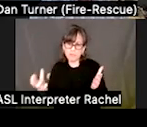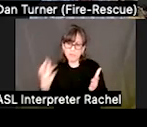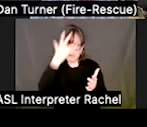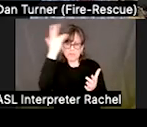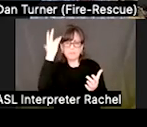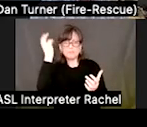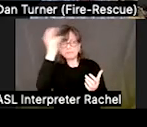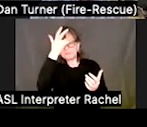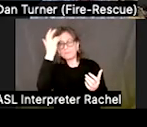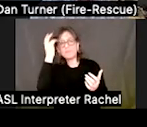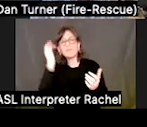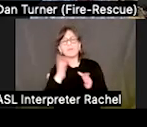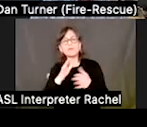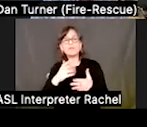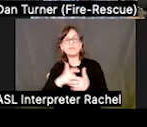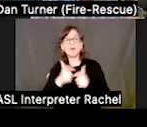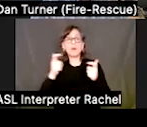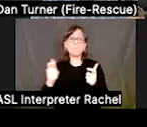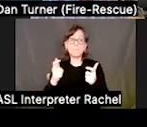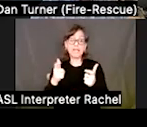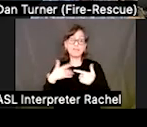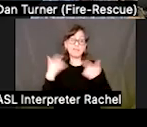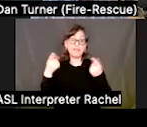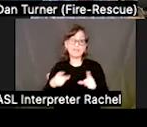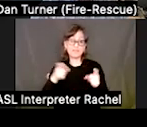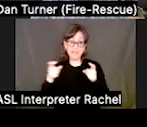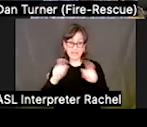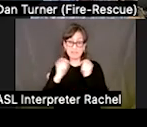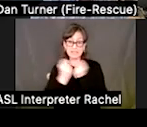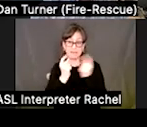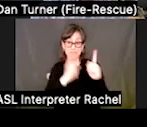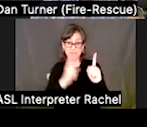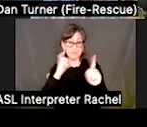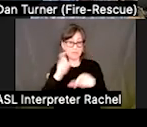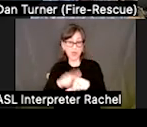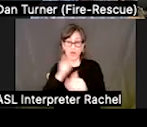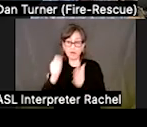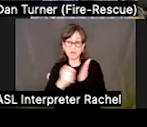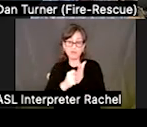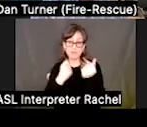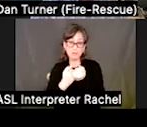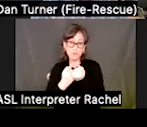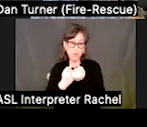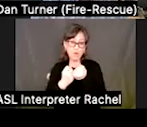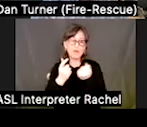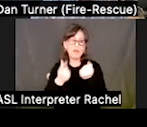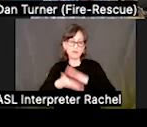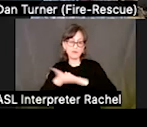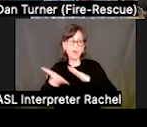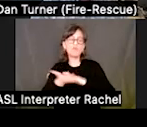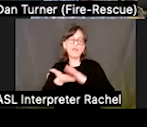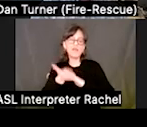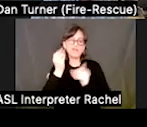So that major incident management team's mission, because it's going to be long-term support, they do operational support. You got